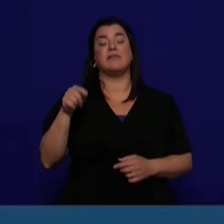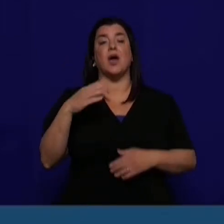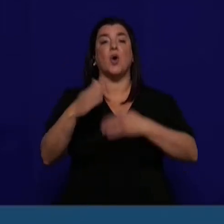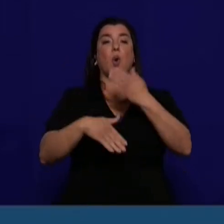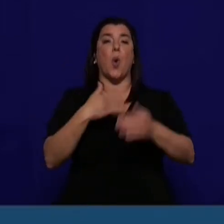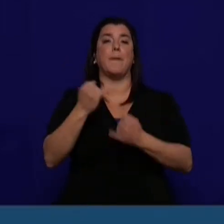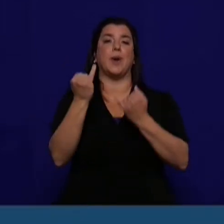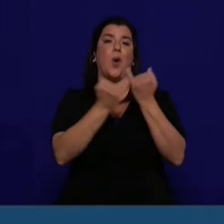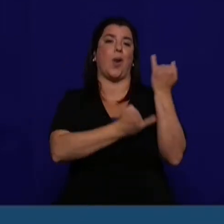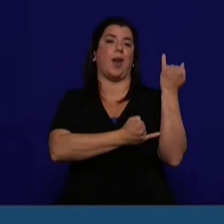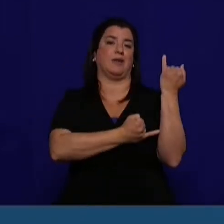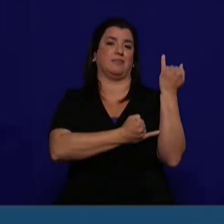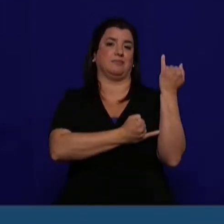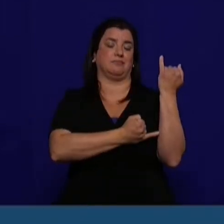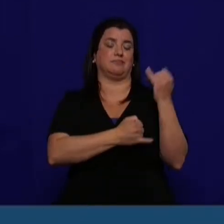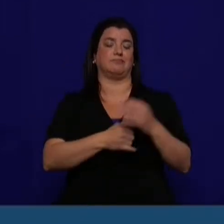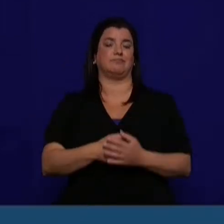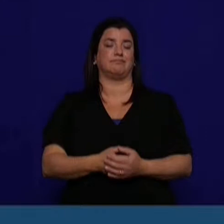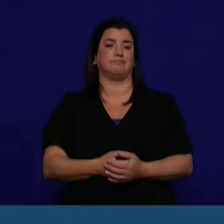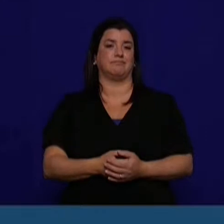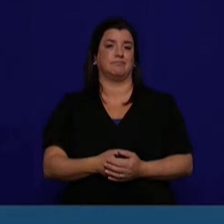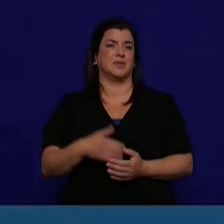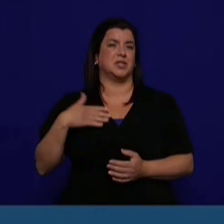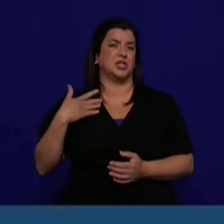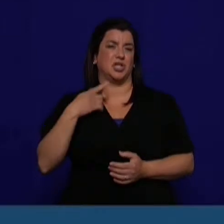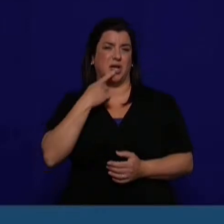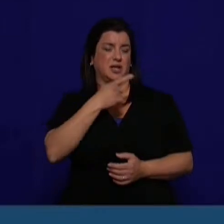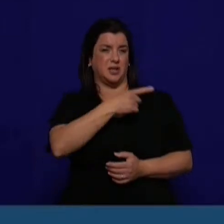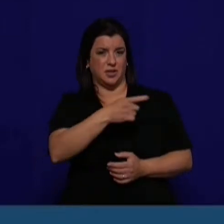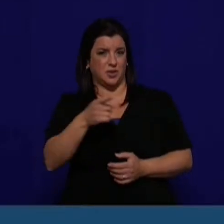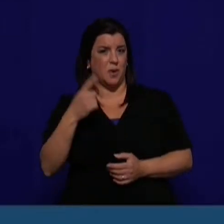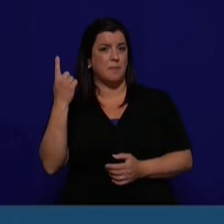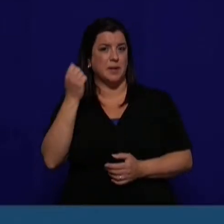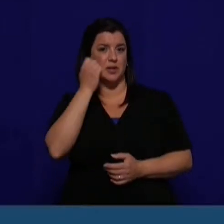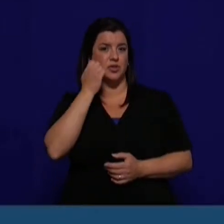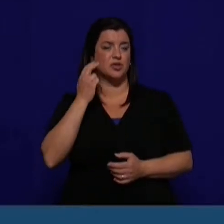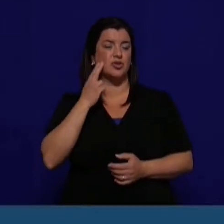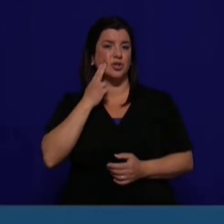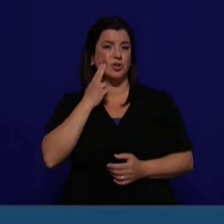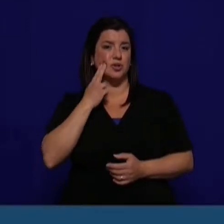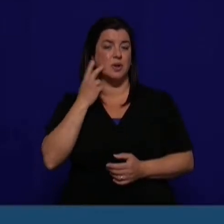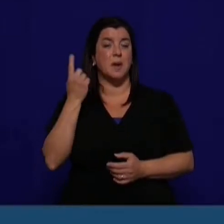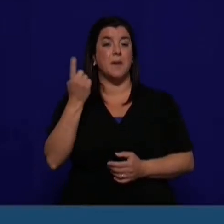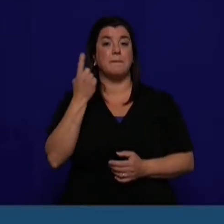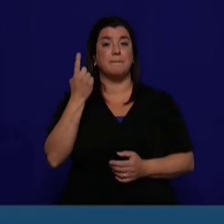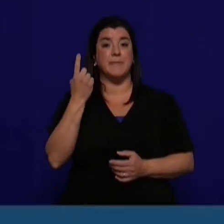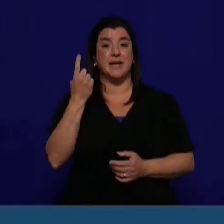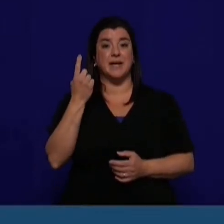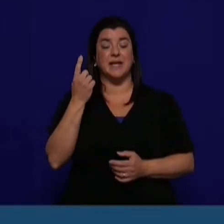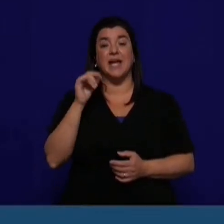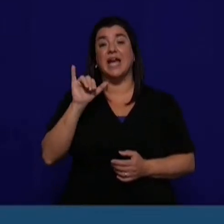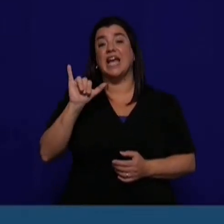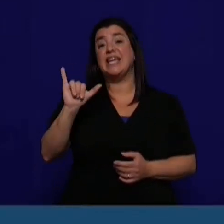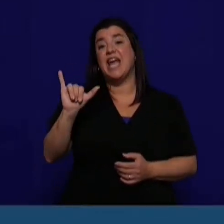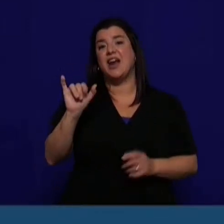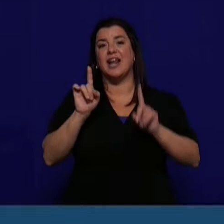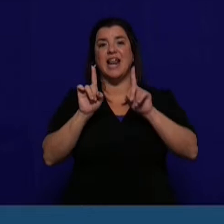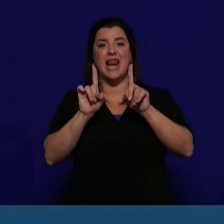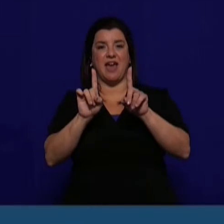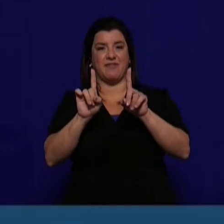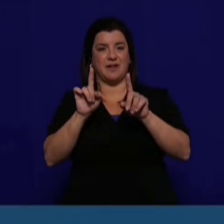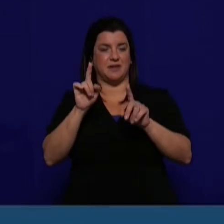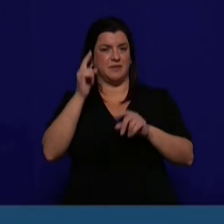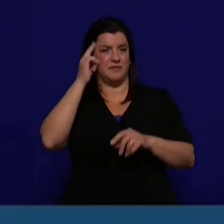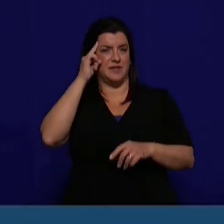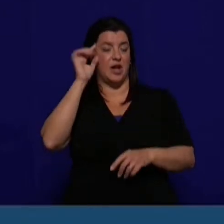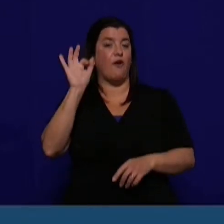Nfakkarkom ukoll forsi hawn ġenituri li għandhom it-tfal tal-year 6, tal-year 11 li dawn dak li nafuħ bħala l-Form 5 li